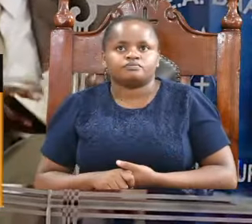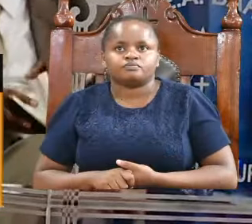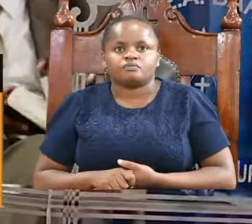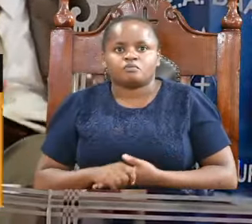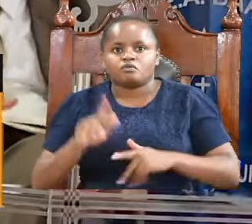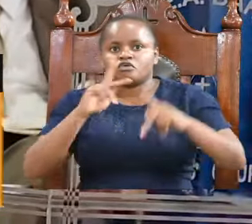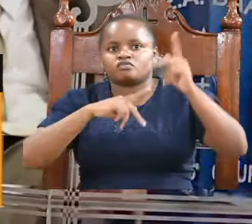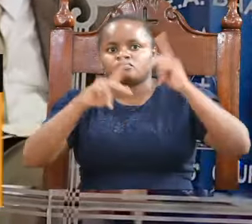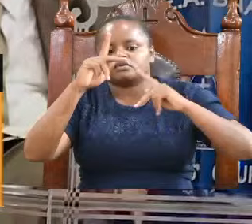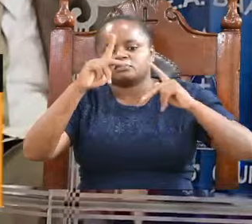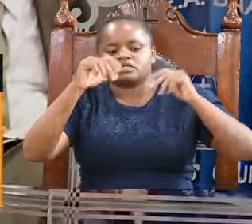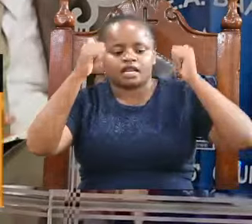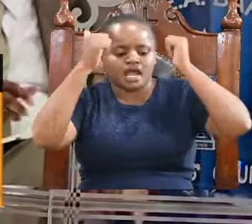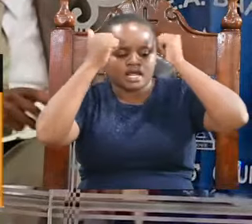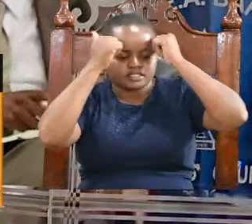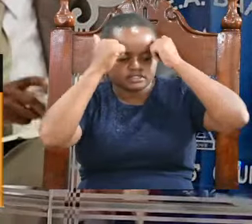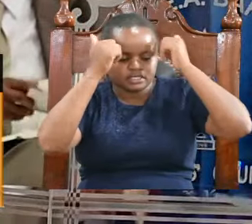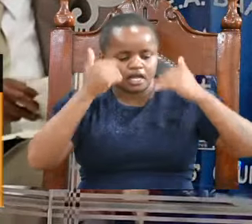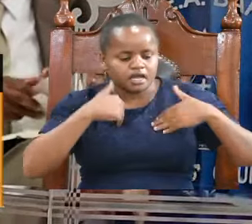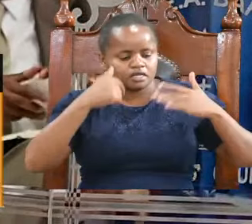and they have listed